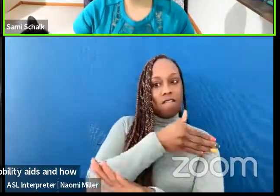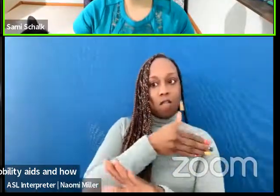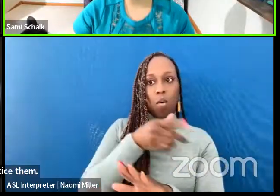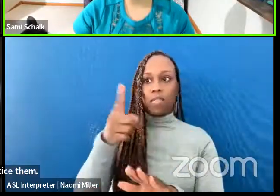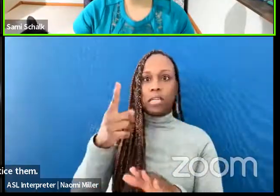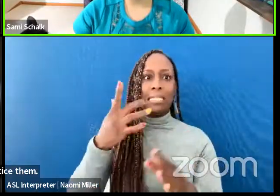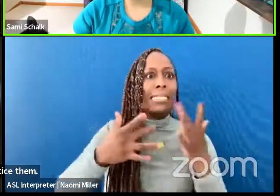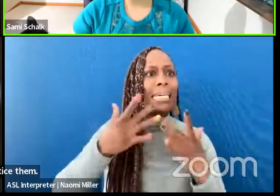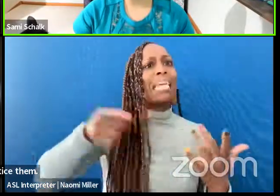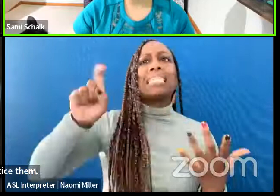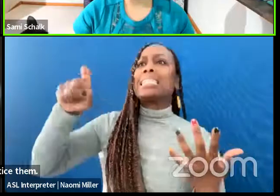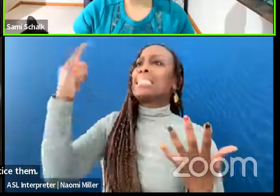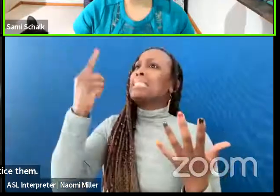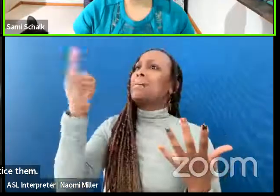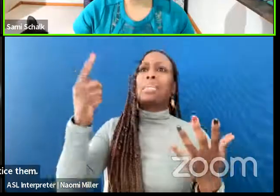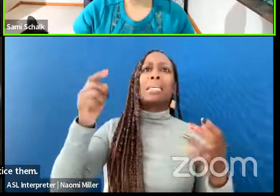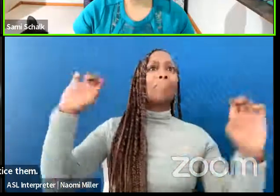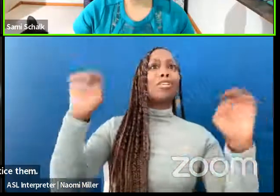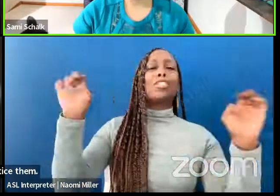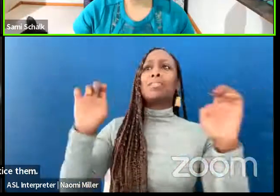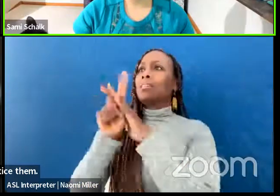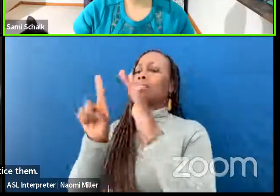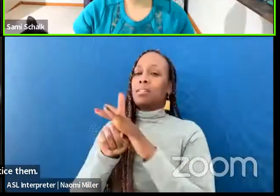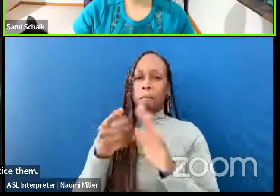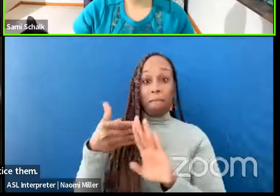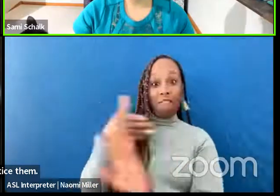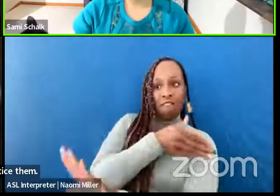desperate need, an emergency.